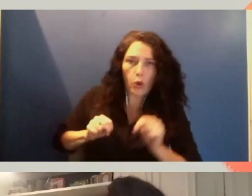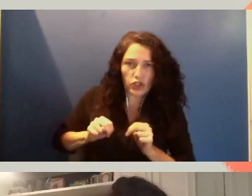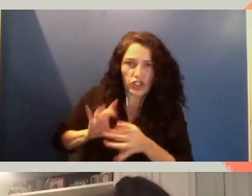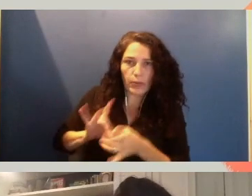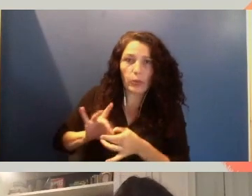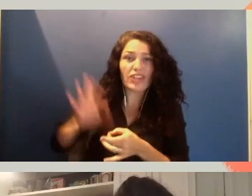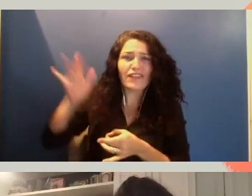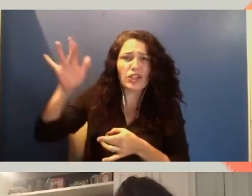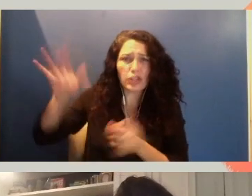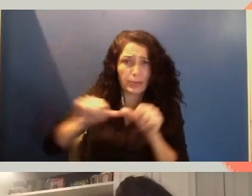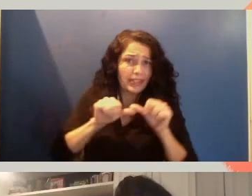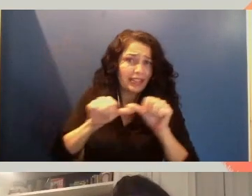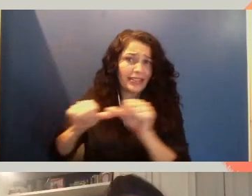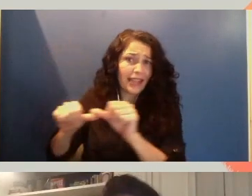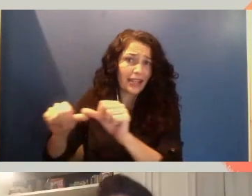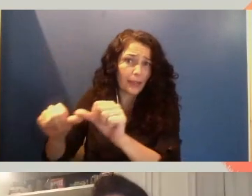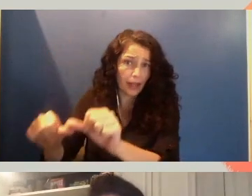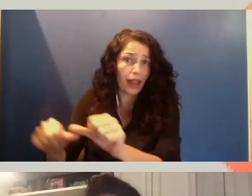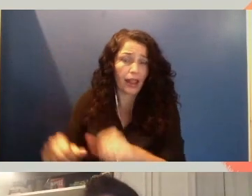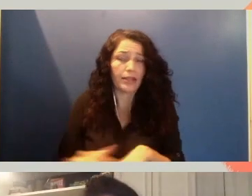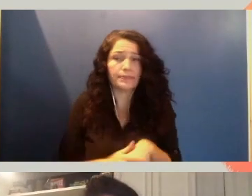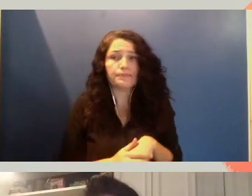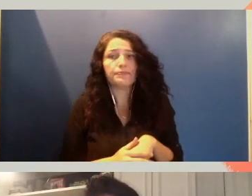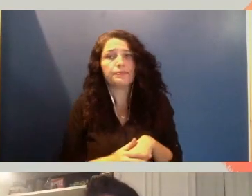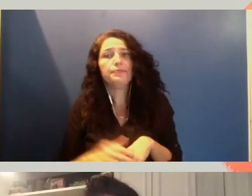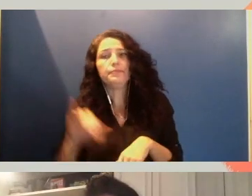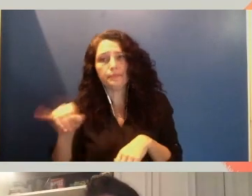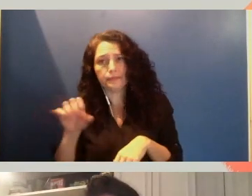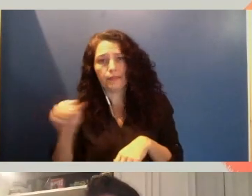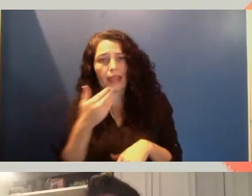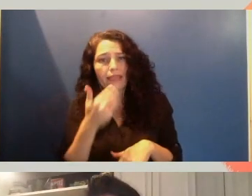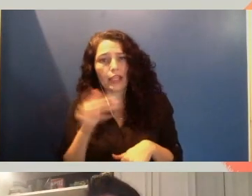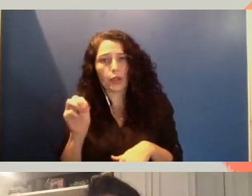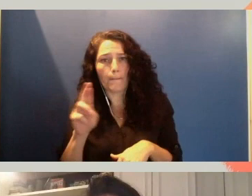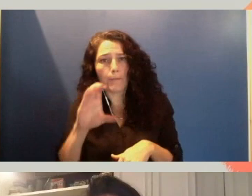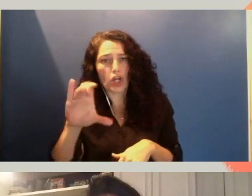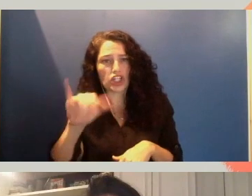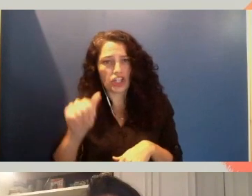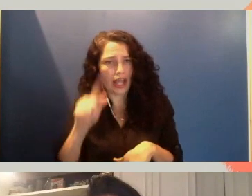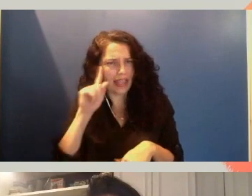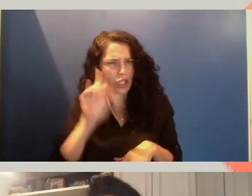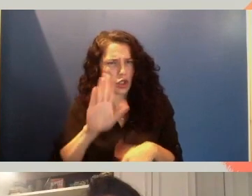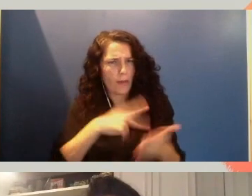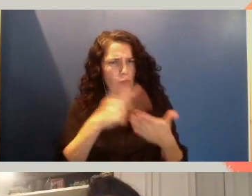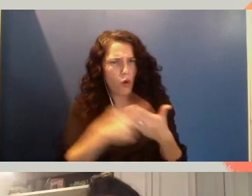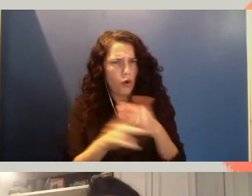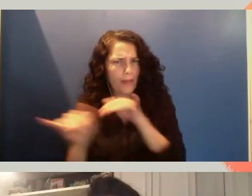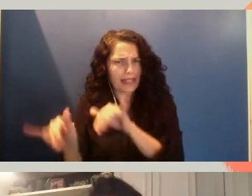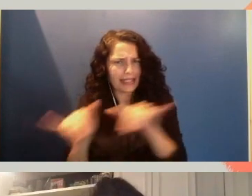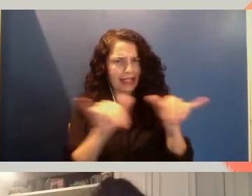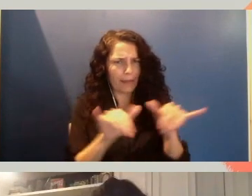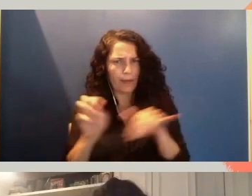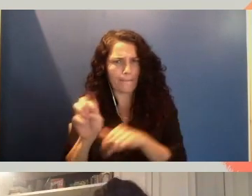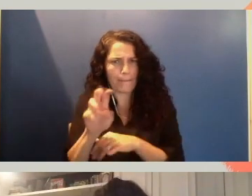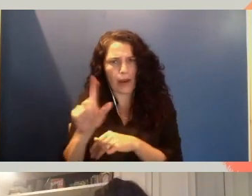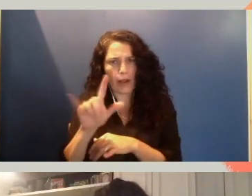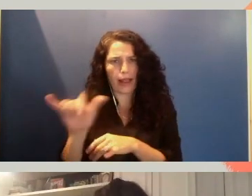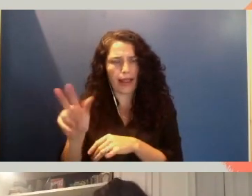Thank you. And Marcia, I believe you have a program kind of similar to this, and I'm curious, you know, how you